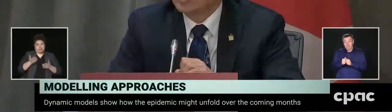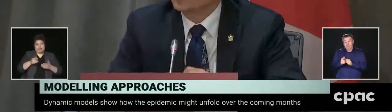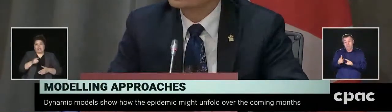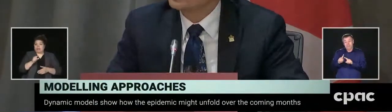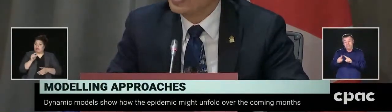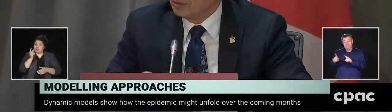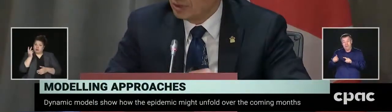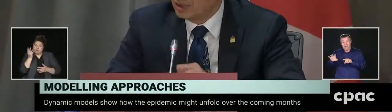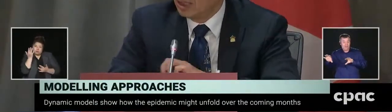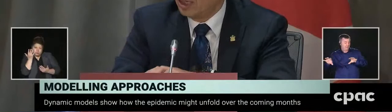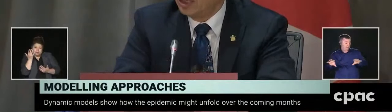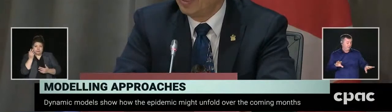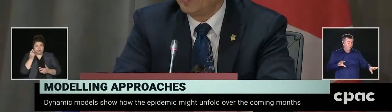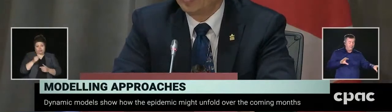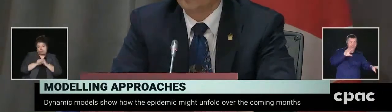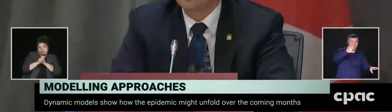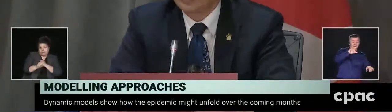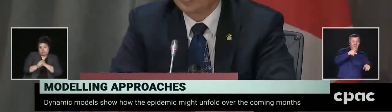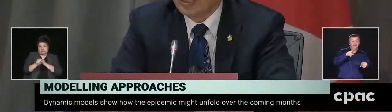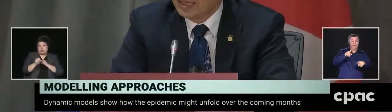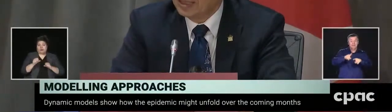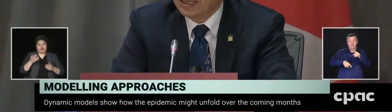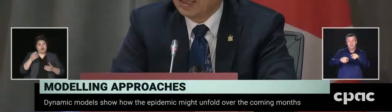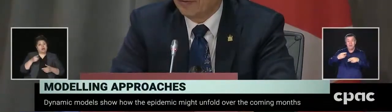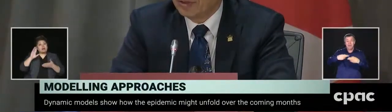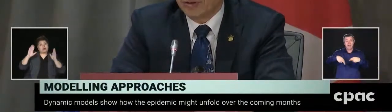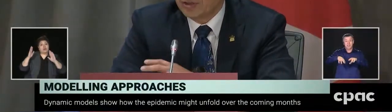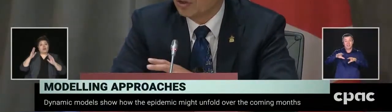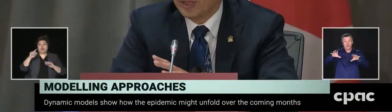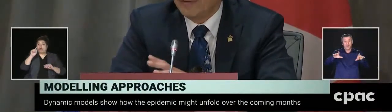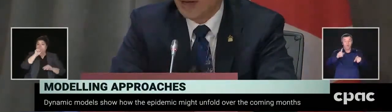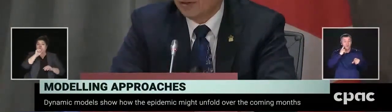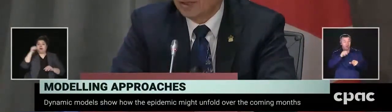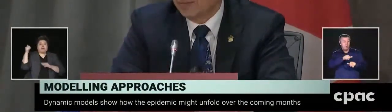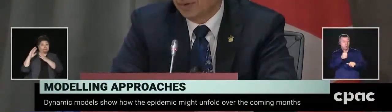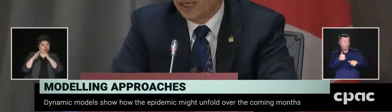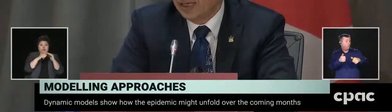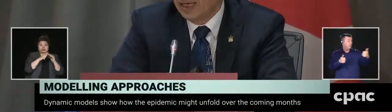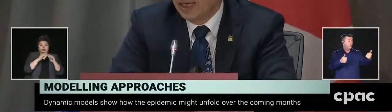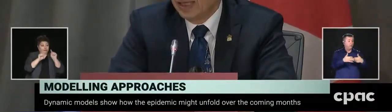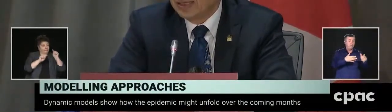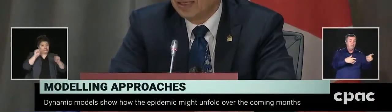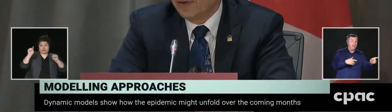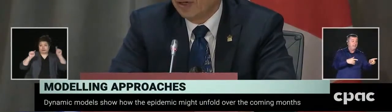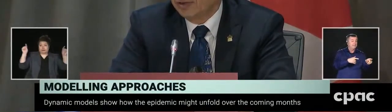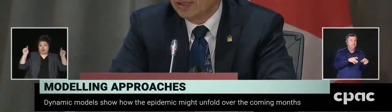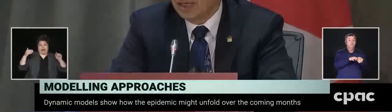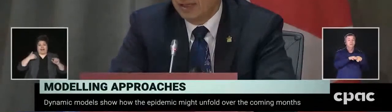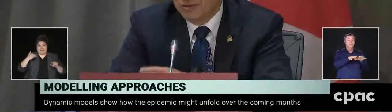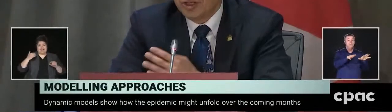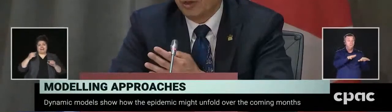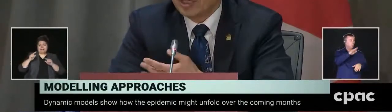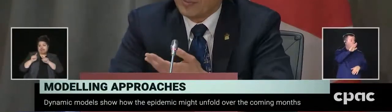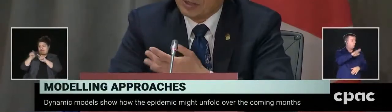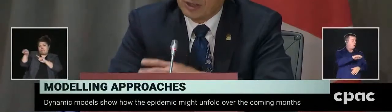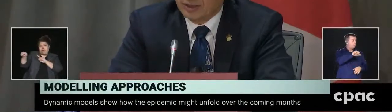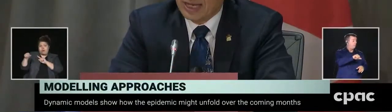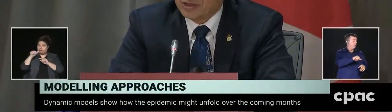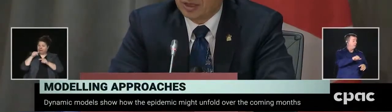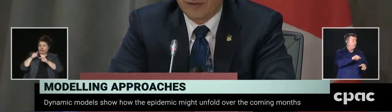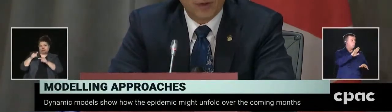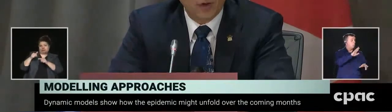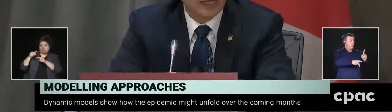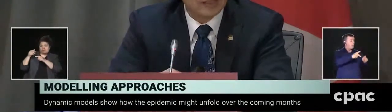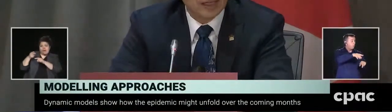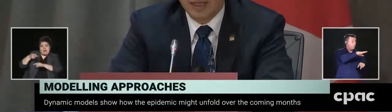the communities are more spread out. Maybe the population density is different. So there's so many factors in play that's difficult to say in general, especially